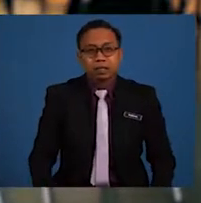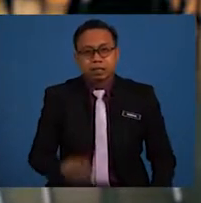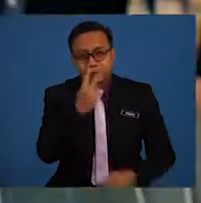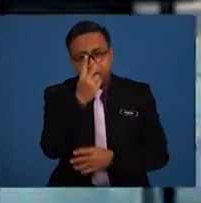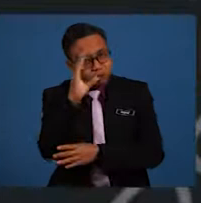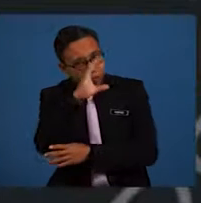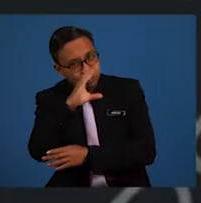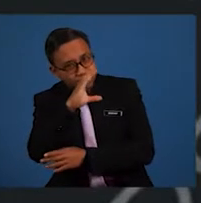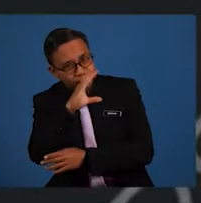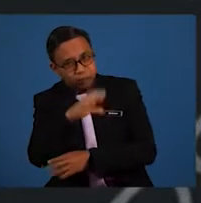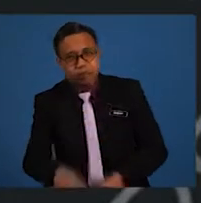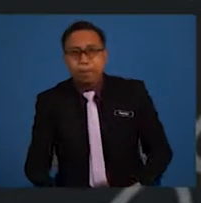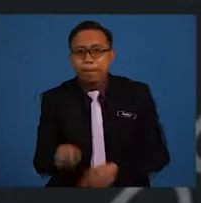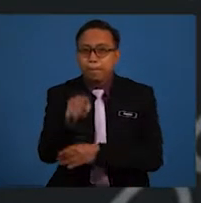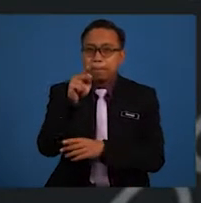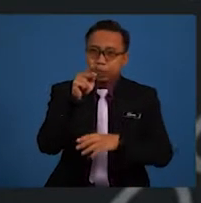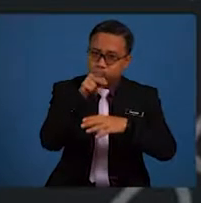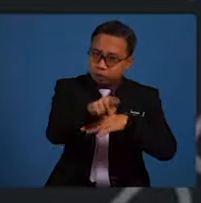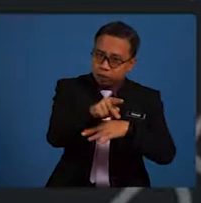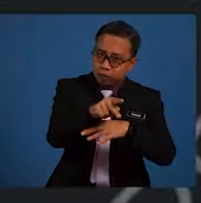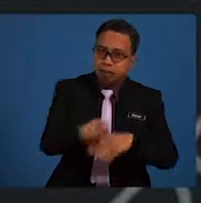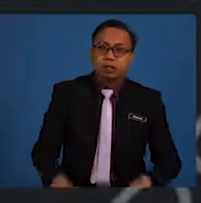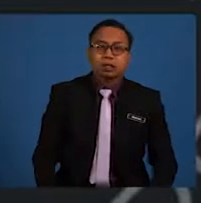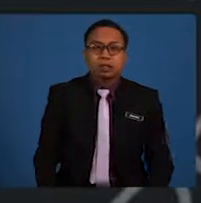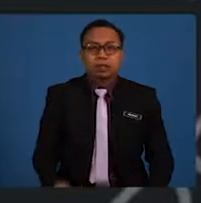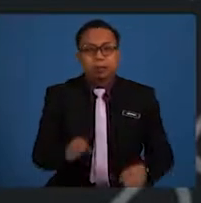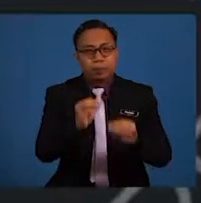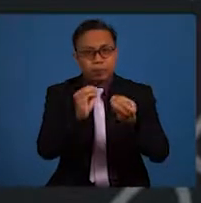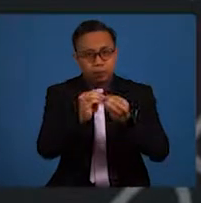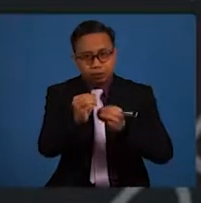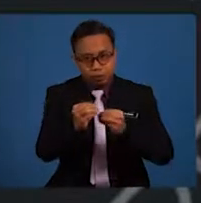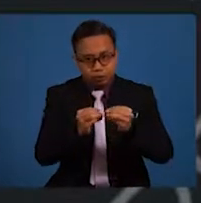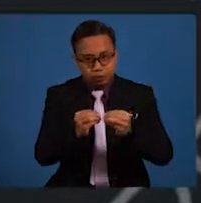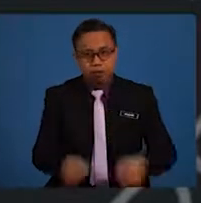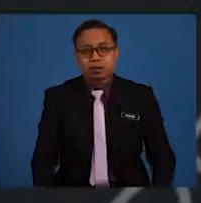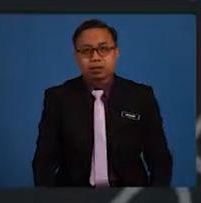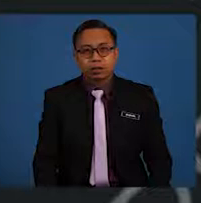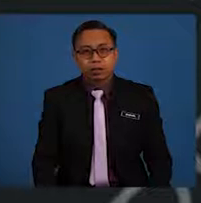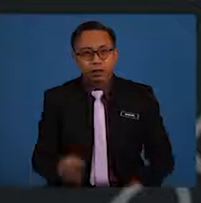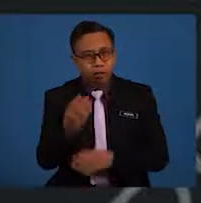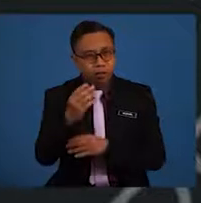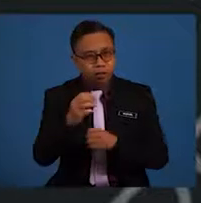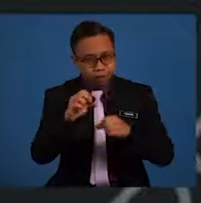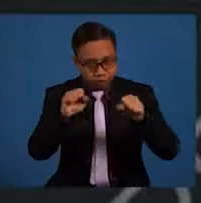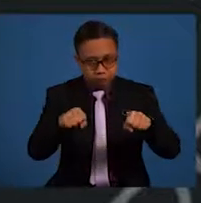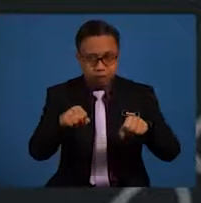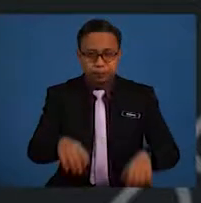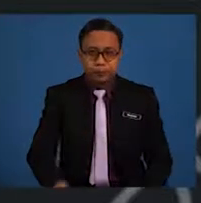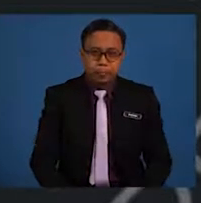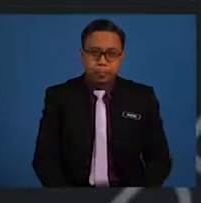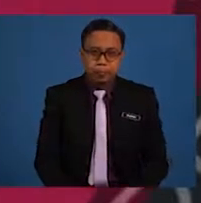that punctuation matters. It really does.